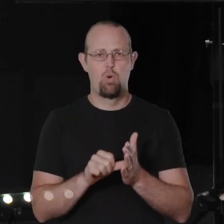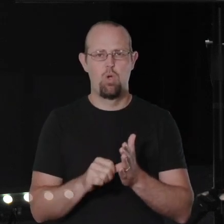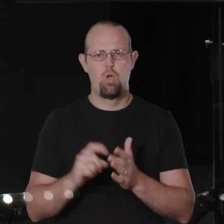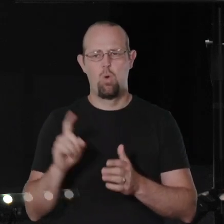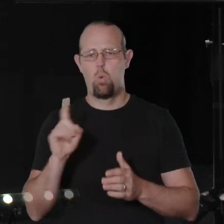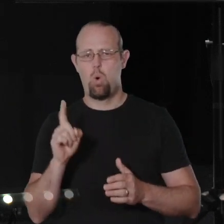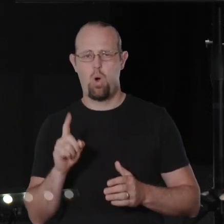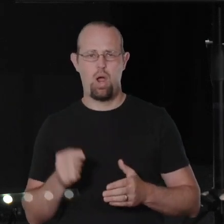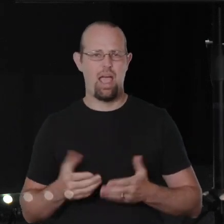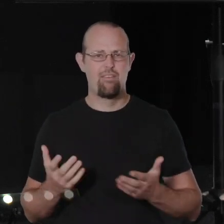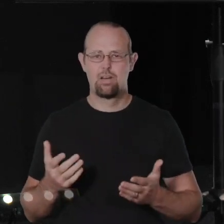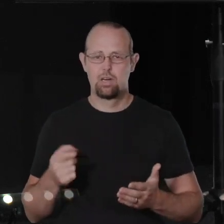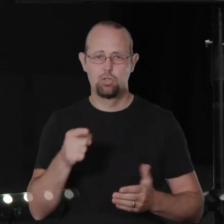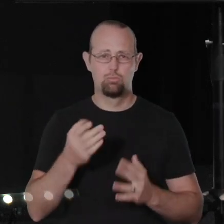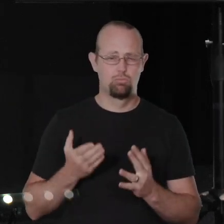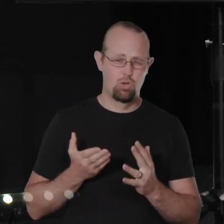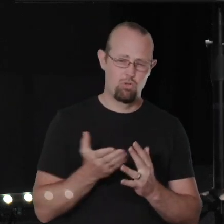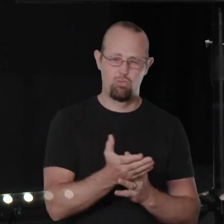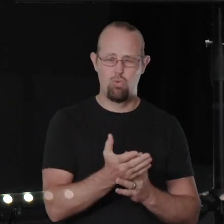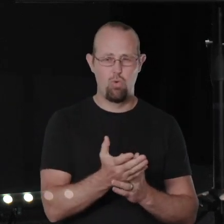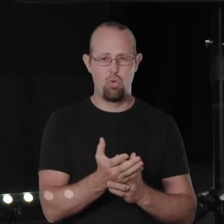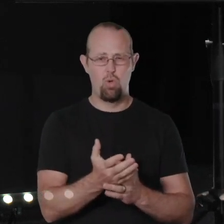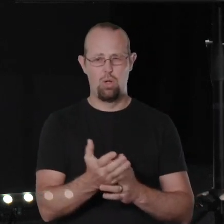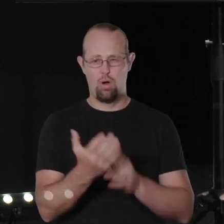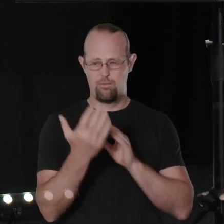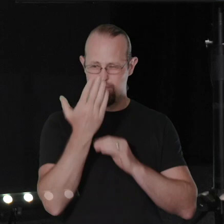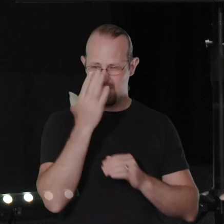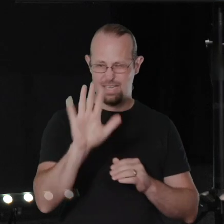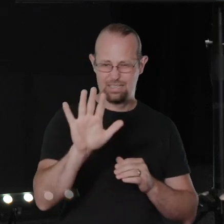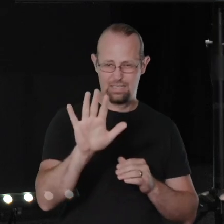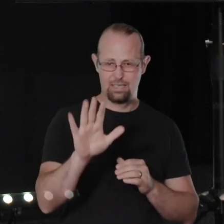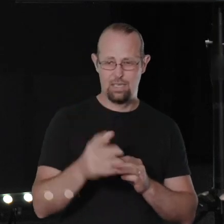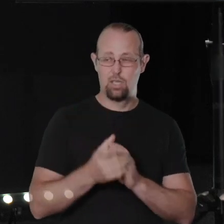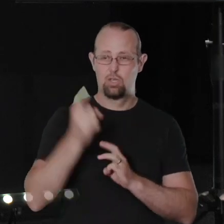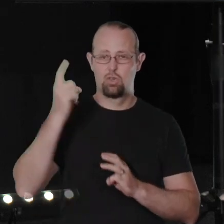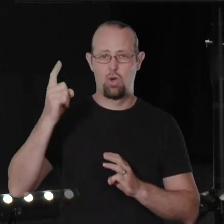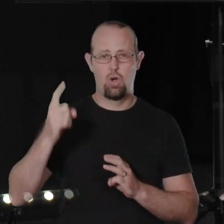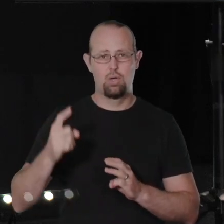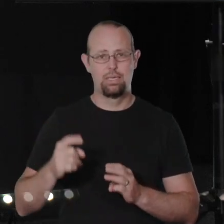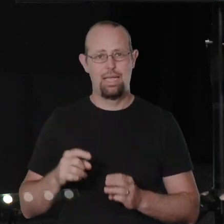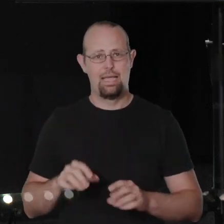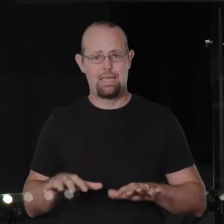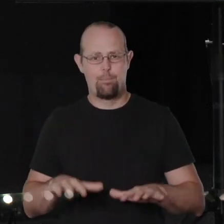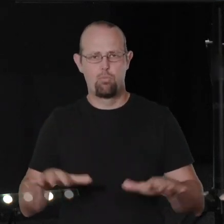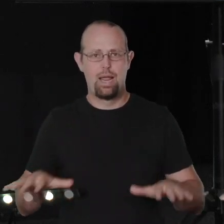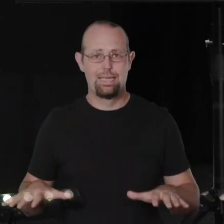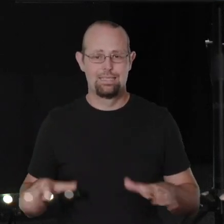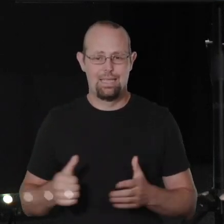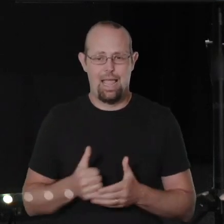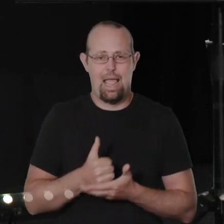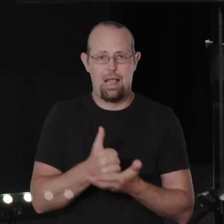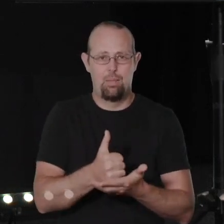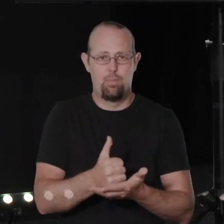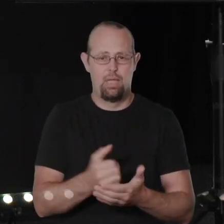facing, whatever's on the horizon for you, whatever's looming over you, God is a very present help in all of